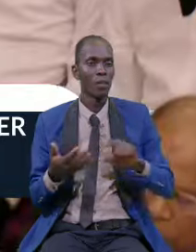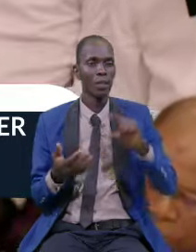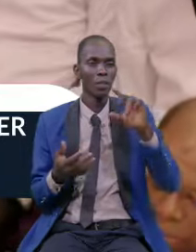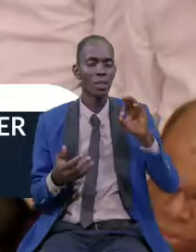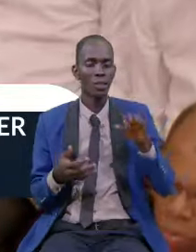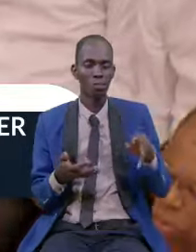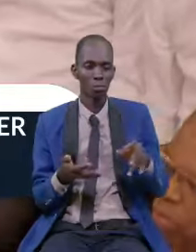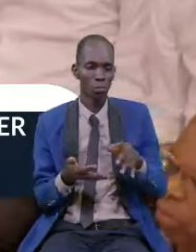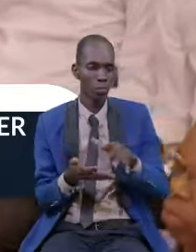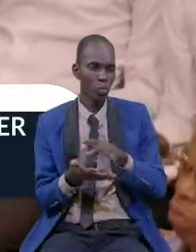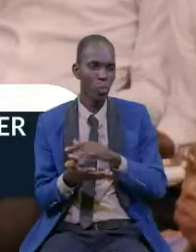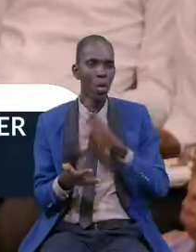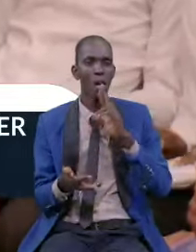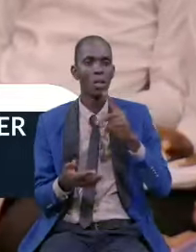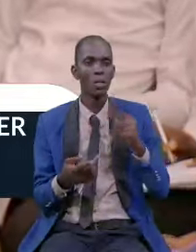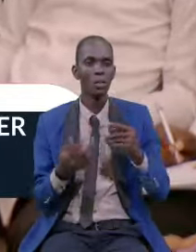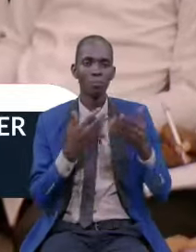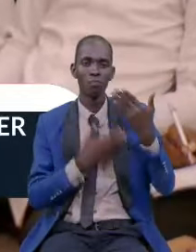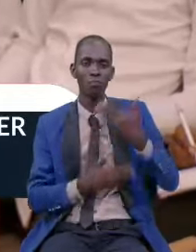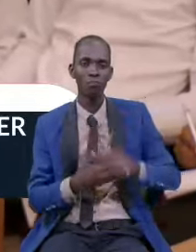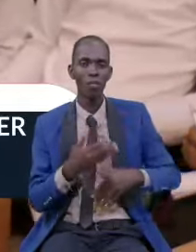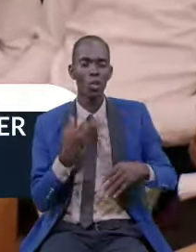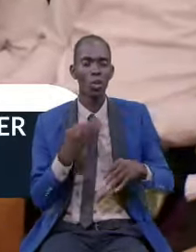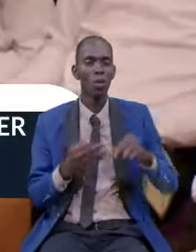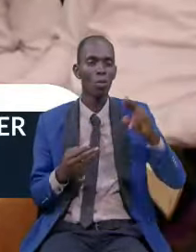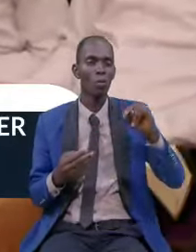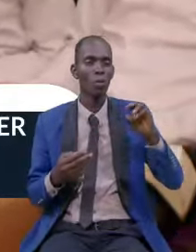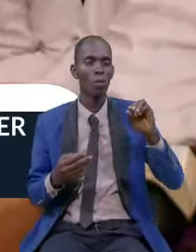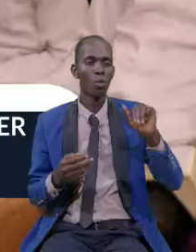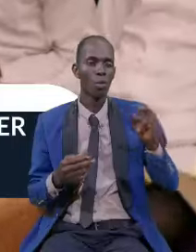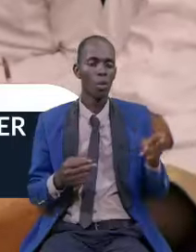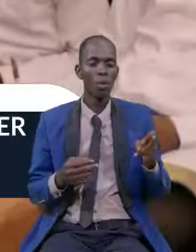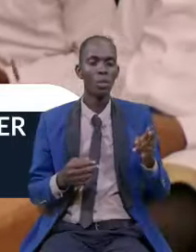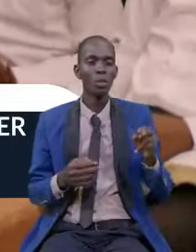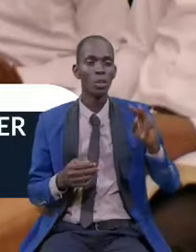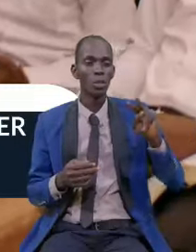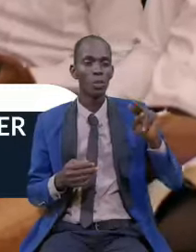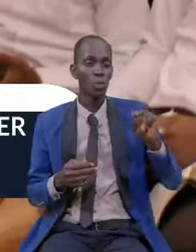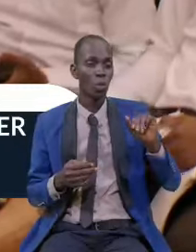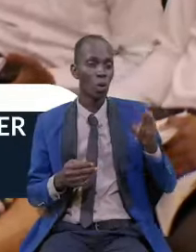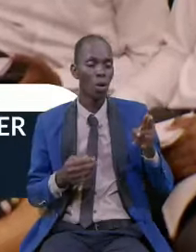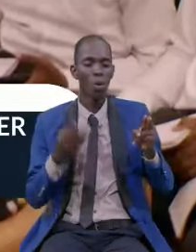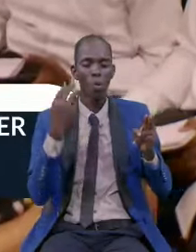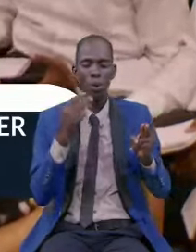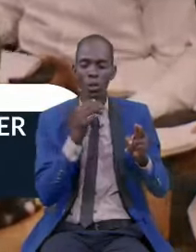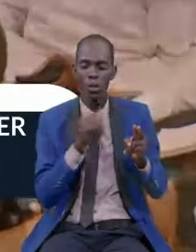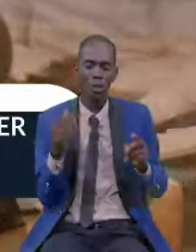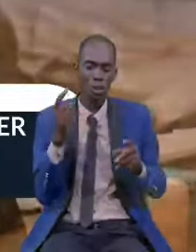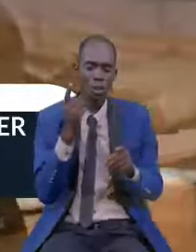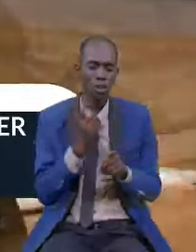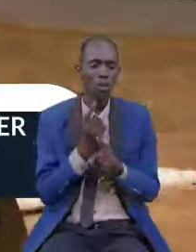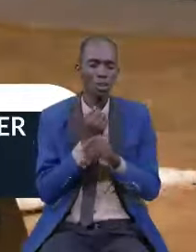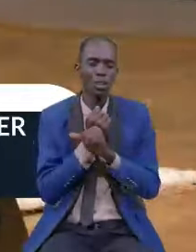these are the generations of Noah. Noah was a just man and